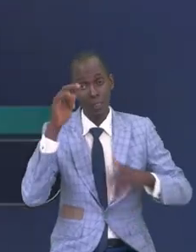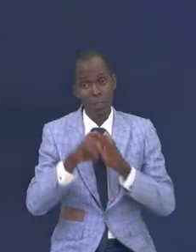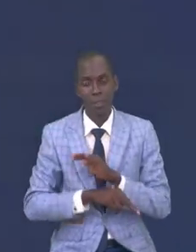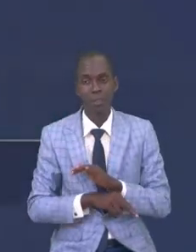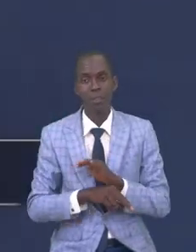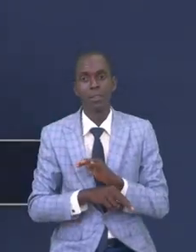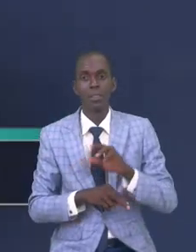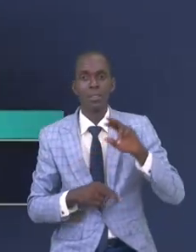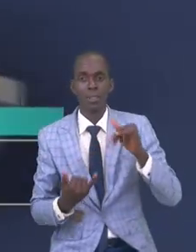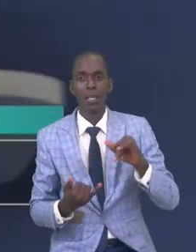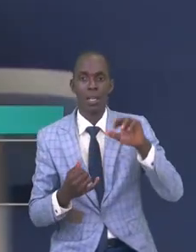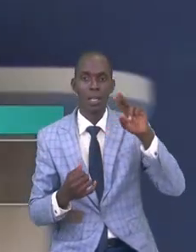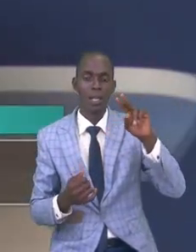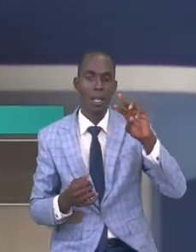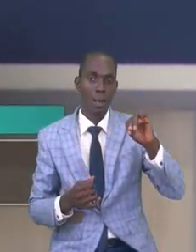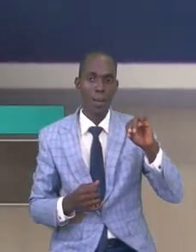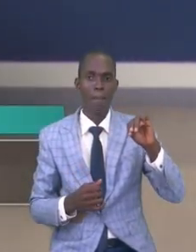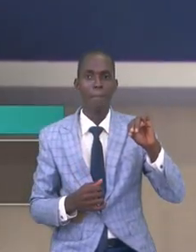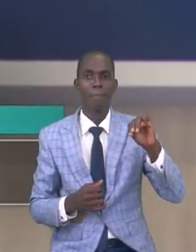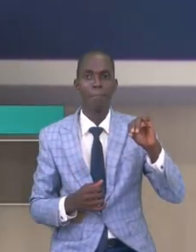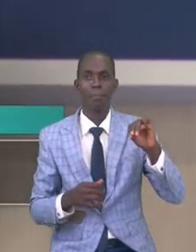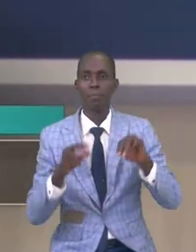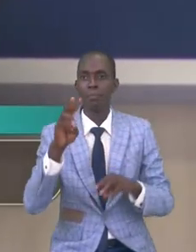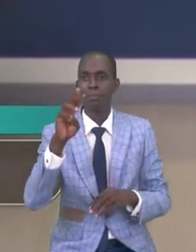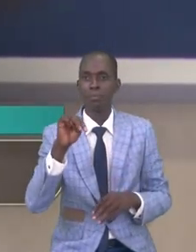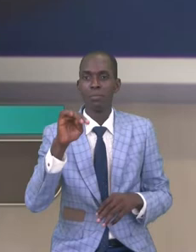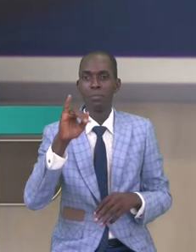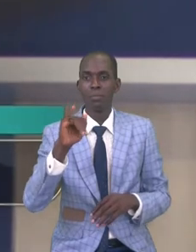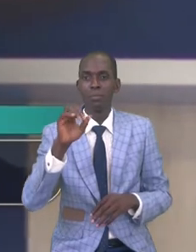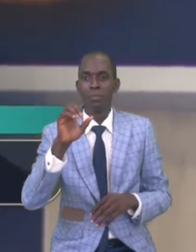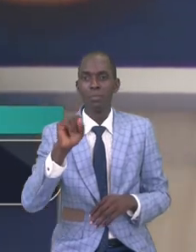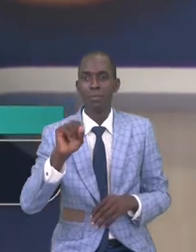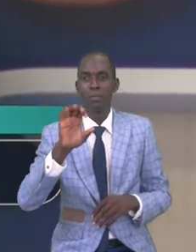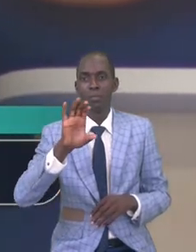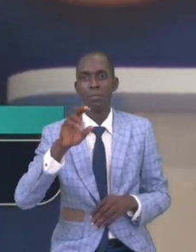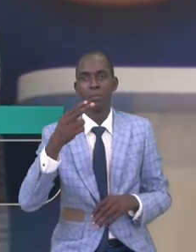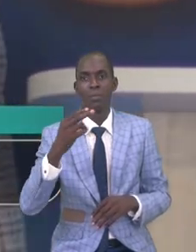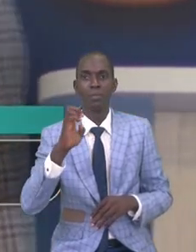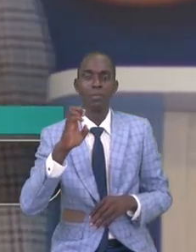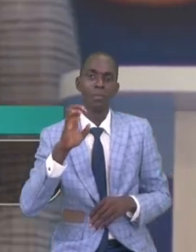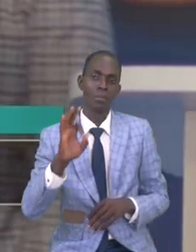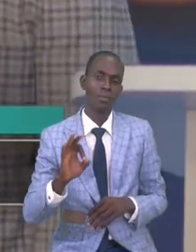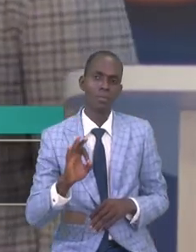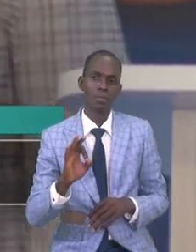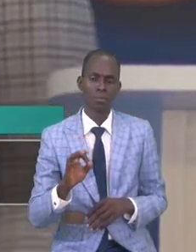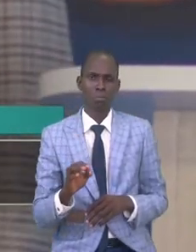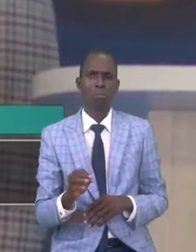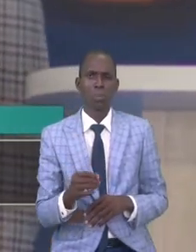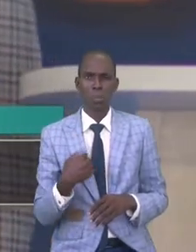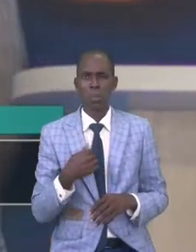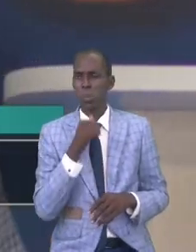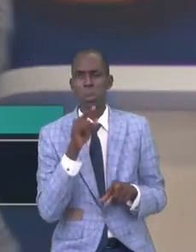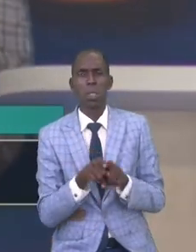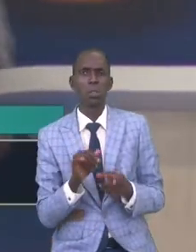mischief, mischief. Now, when we say mischief, you may say, I'm not a mischievous